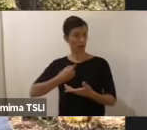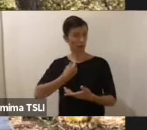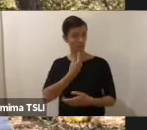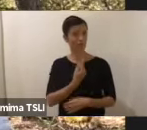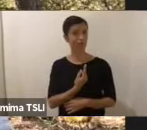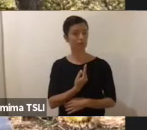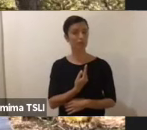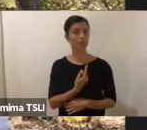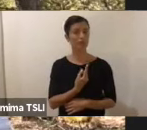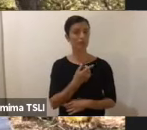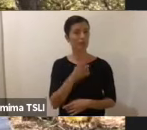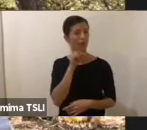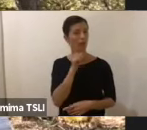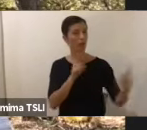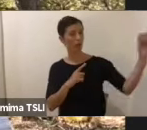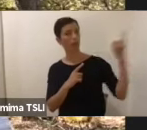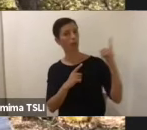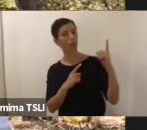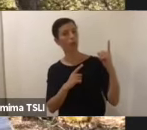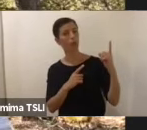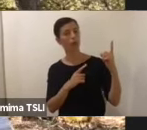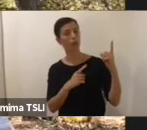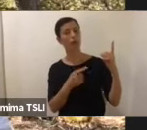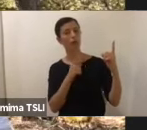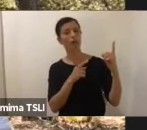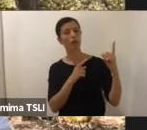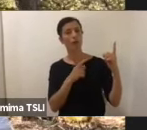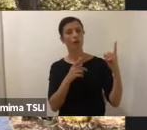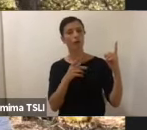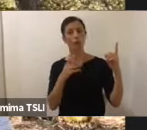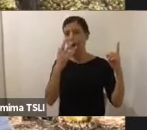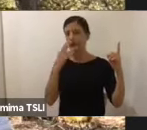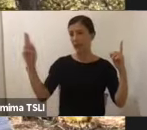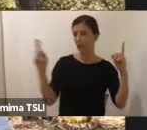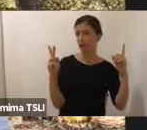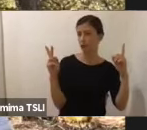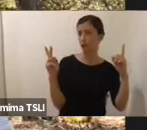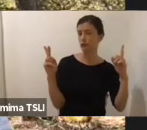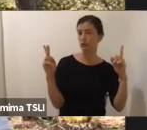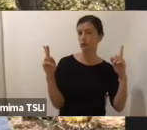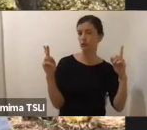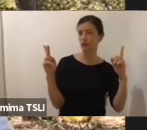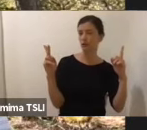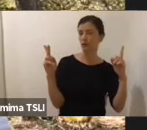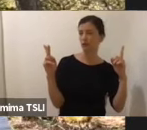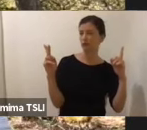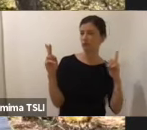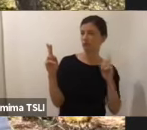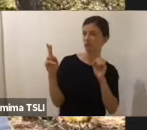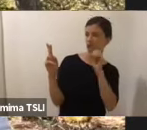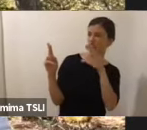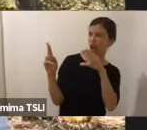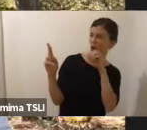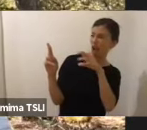uh uh uh told these uh two people these two teenagers to just get off like uh